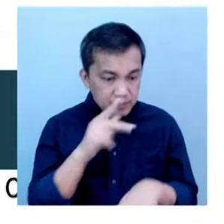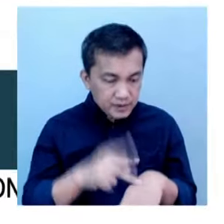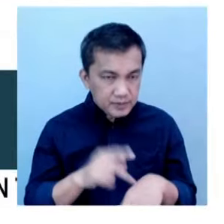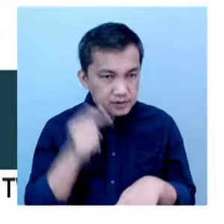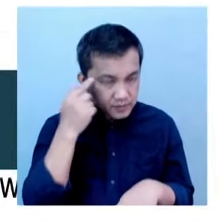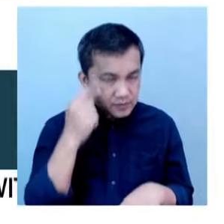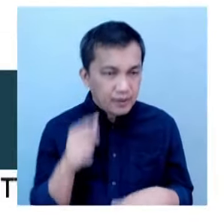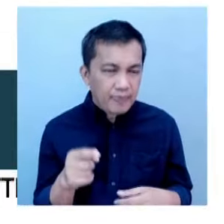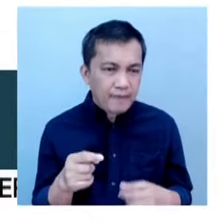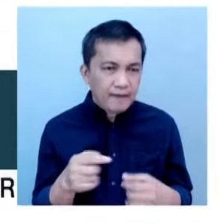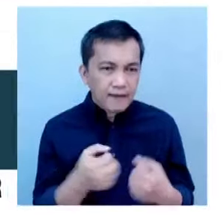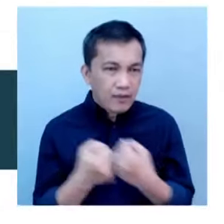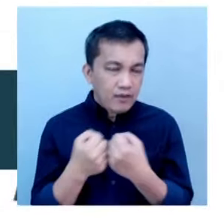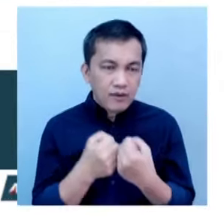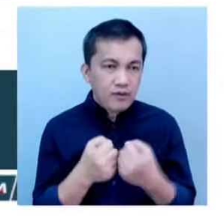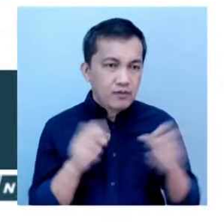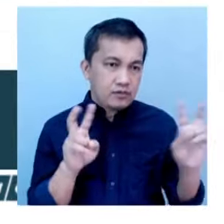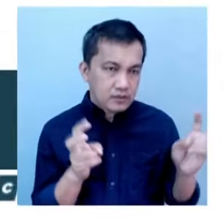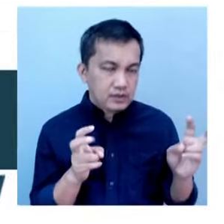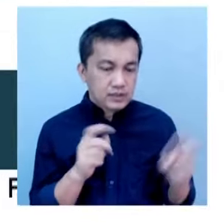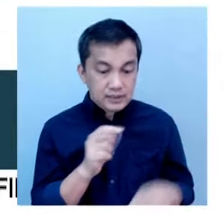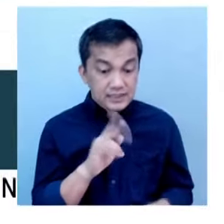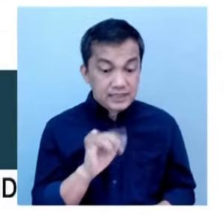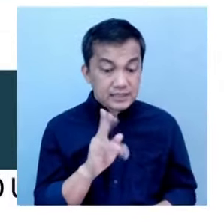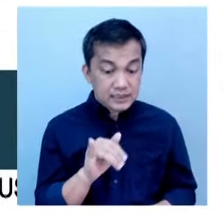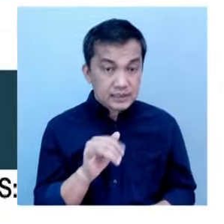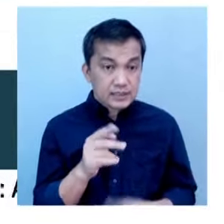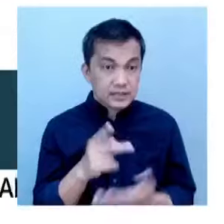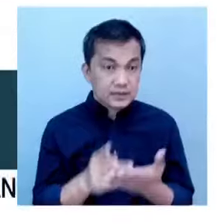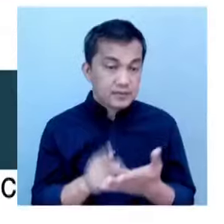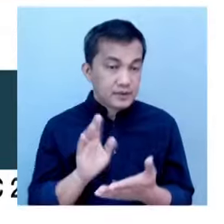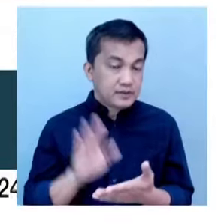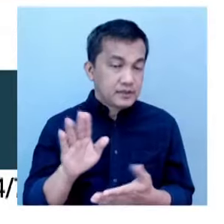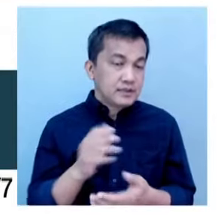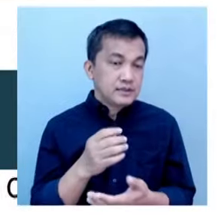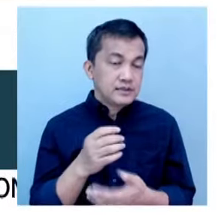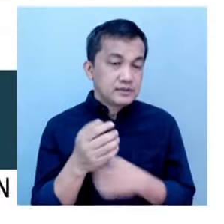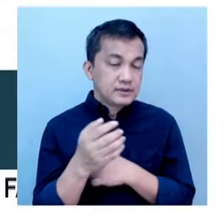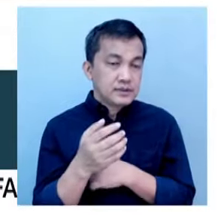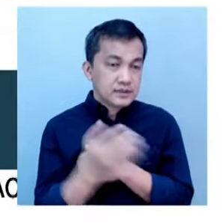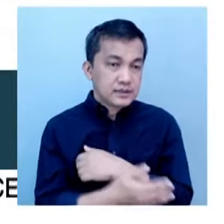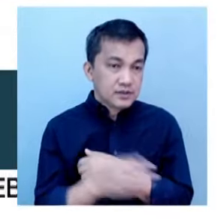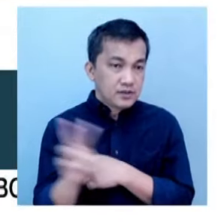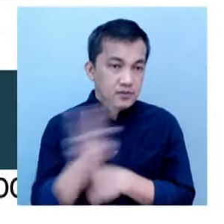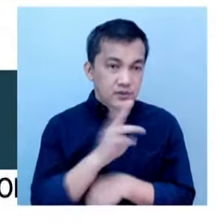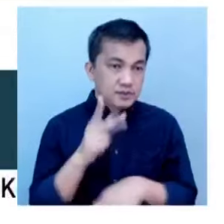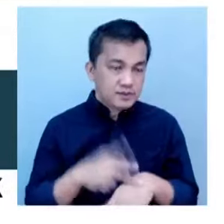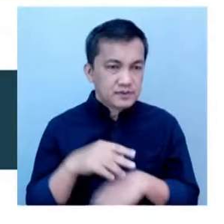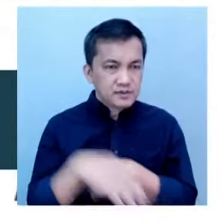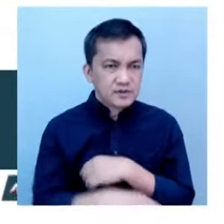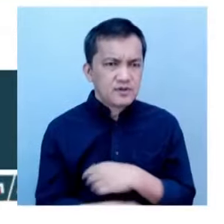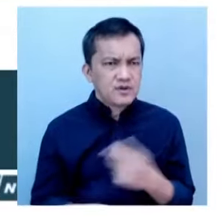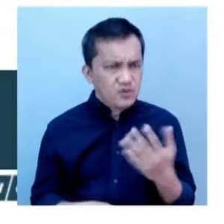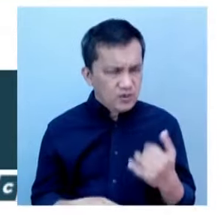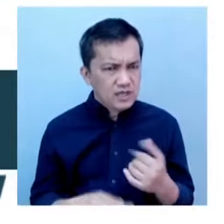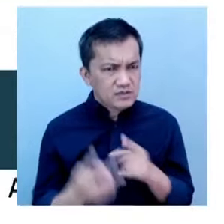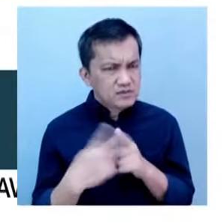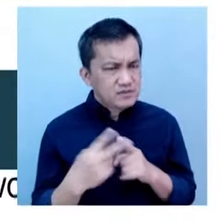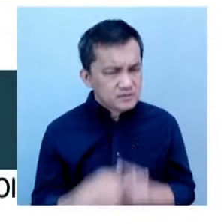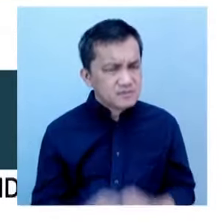is kind of controversial and tricky in that part of the country, the West Philippine Sea. Why are we recruiting